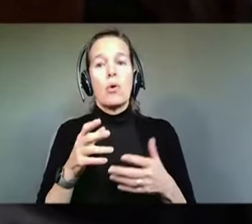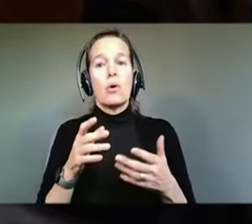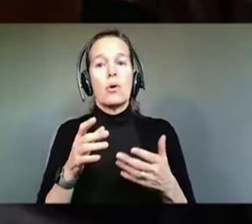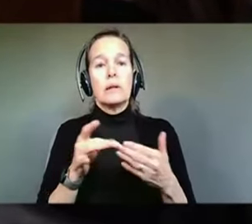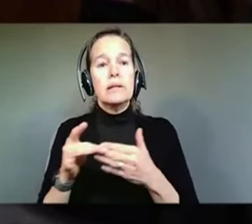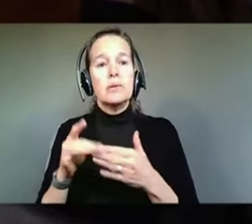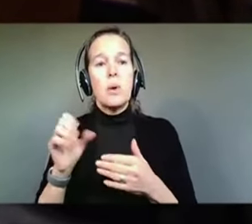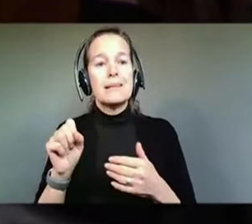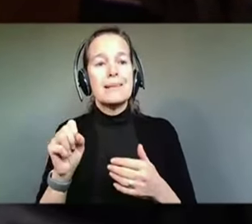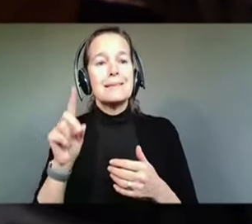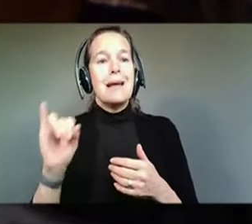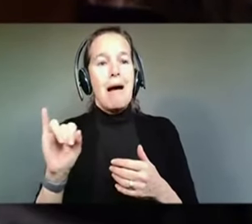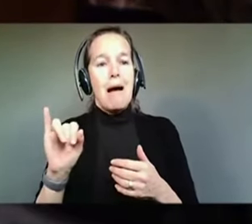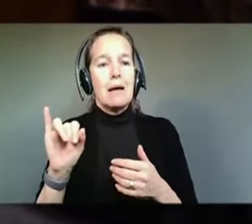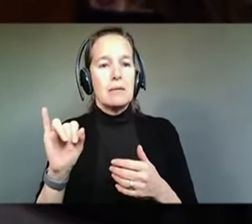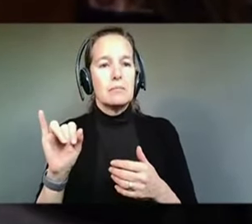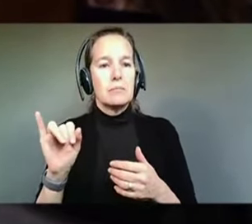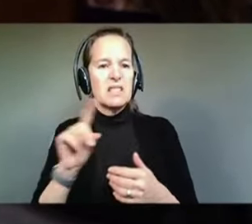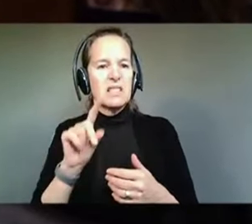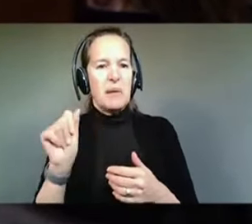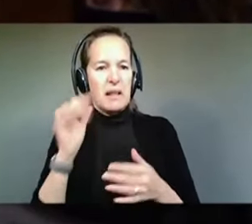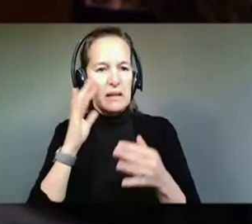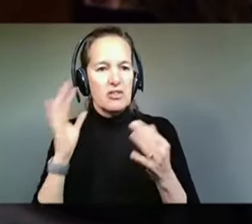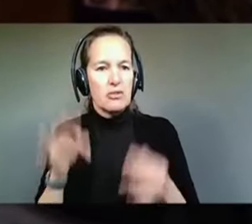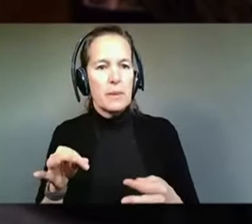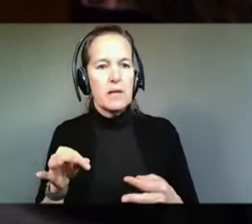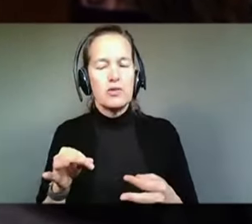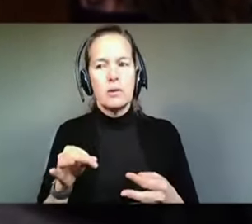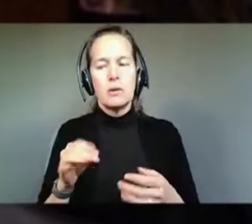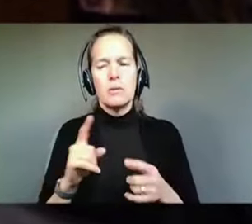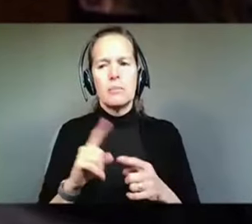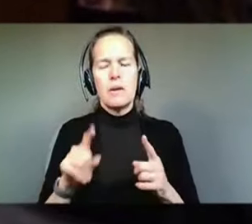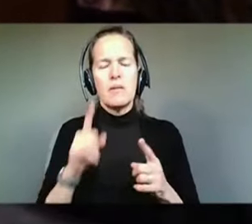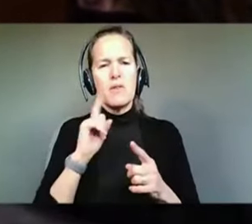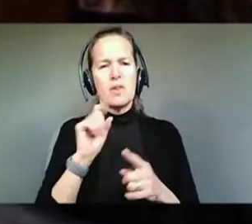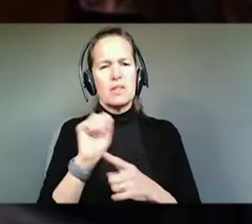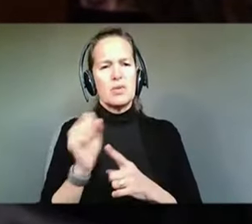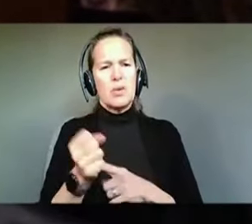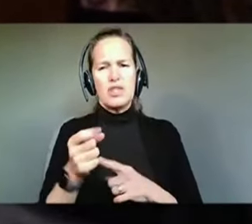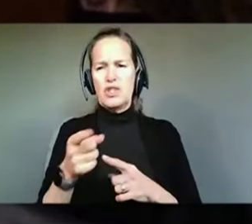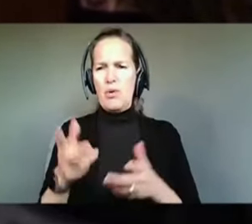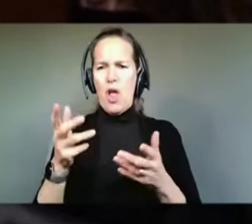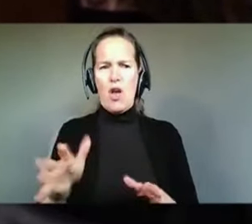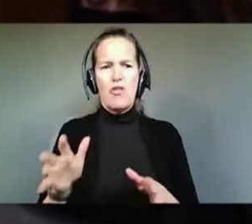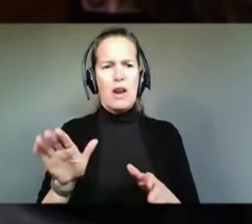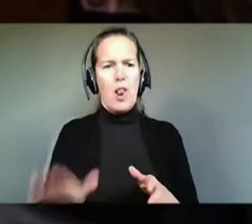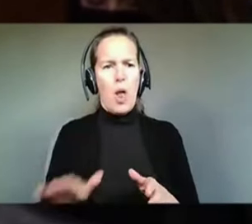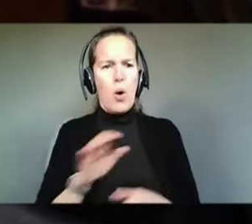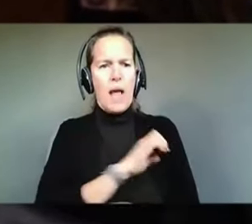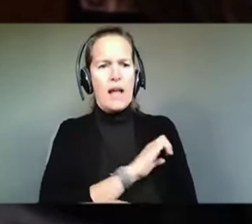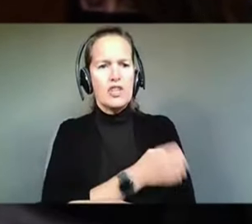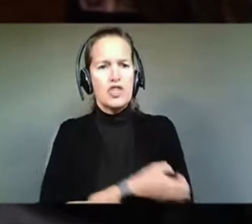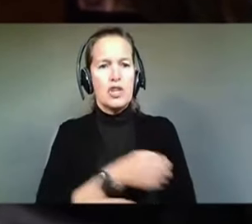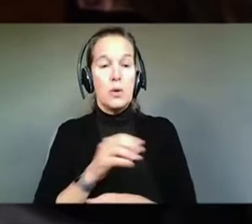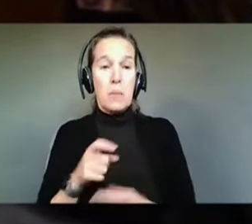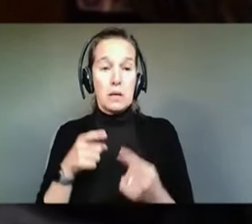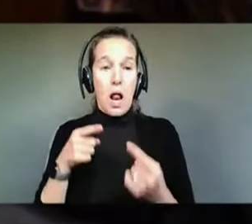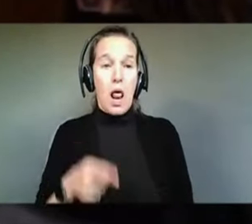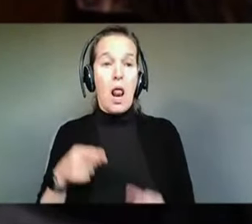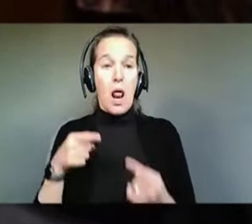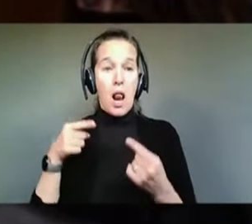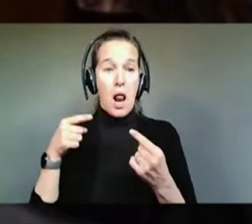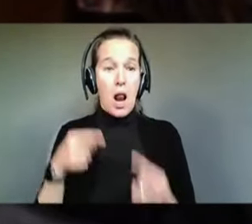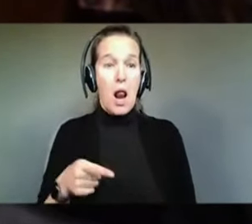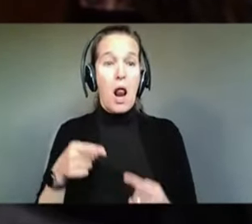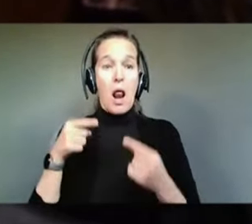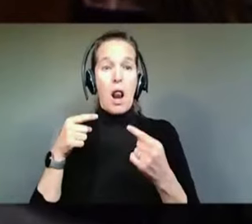disability determination, but in a situation where you're already low energy, you're going through an extended process where you've already been